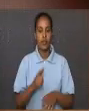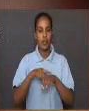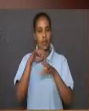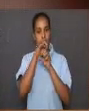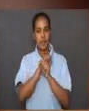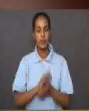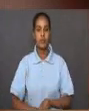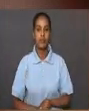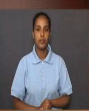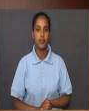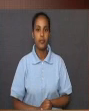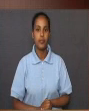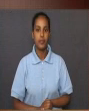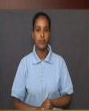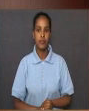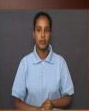Time's up.